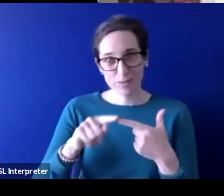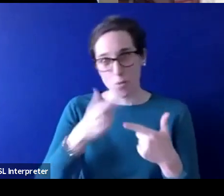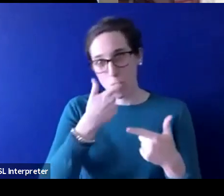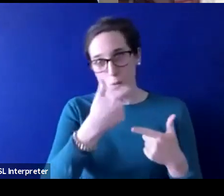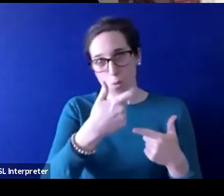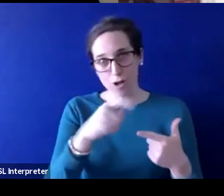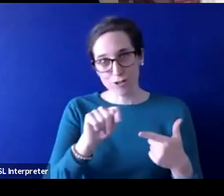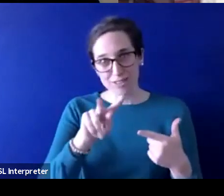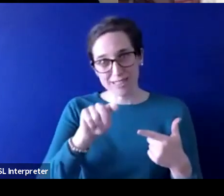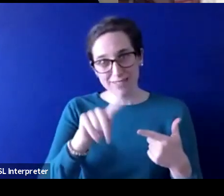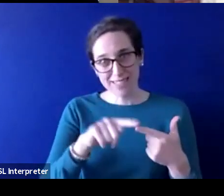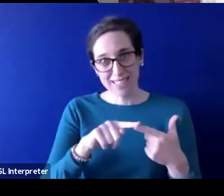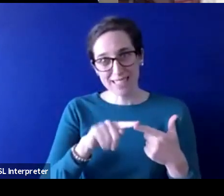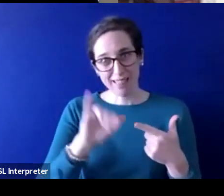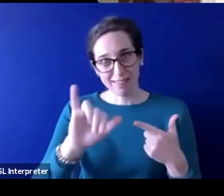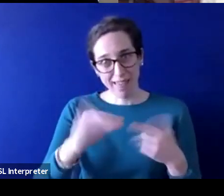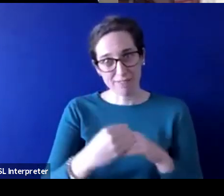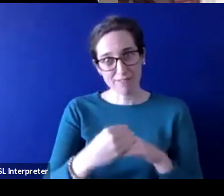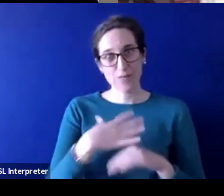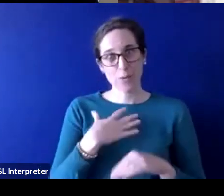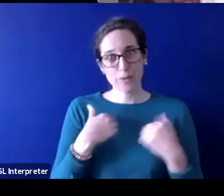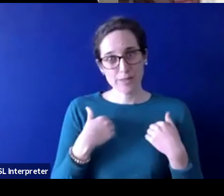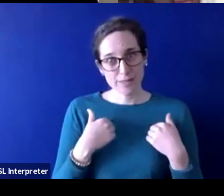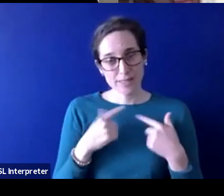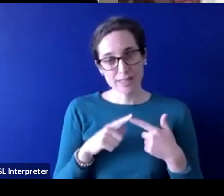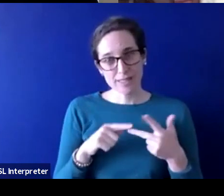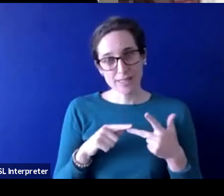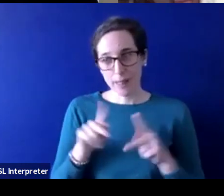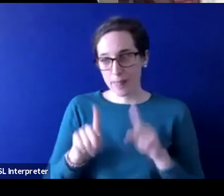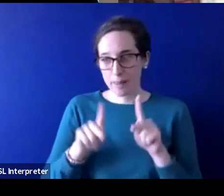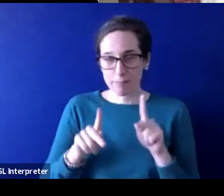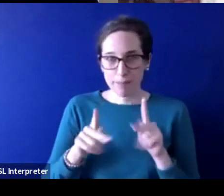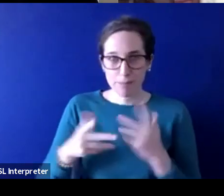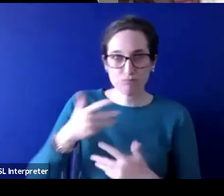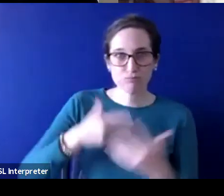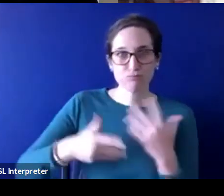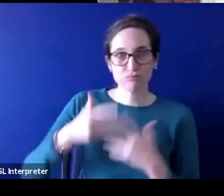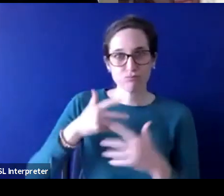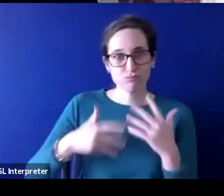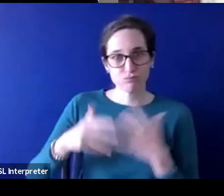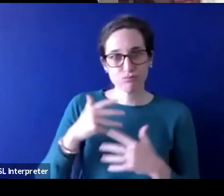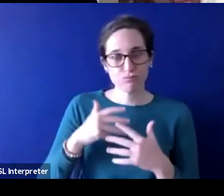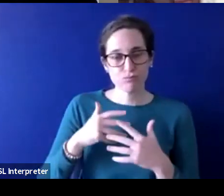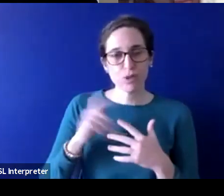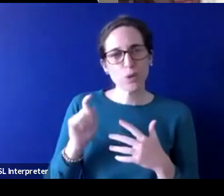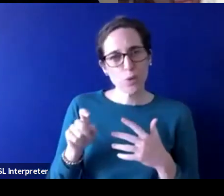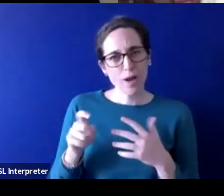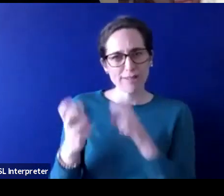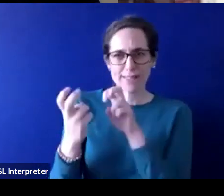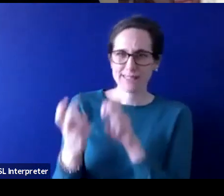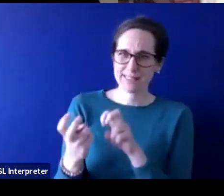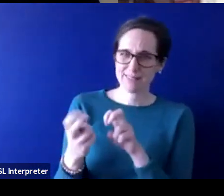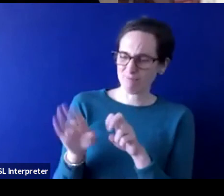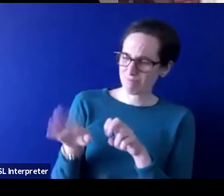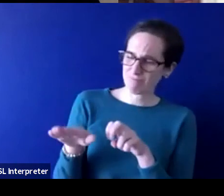and the people you hang out with. So I think absolutely, I think you have to sit down with these people and let them know, hey, times are